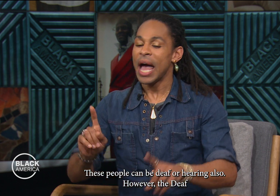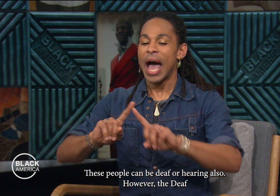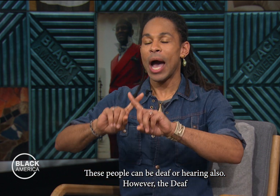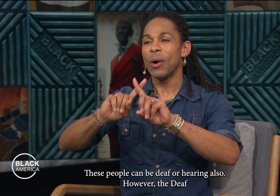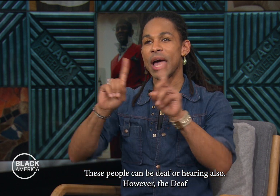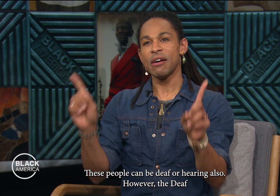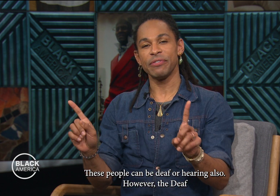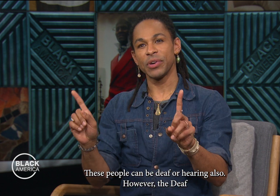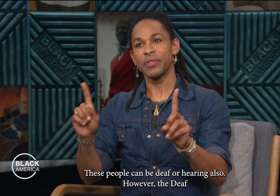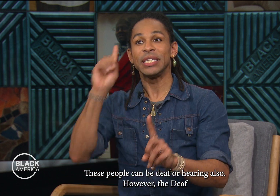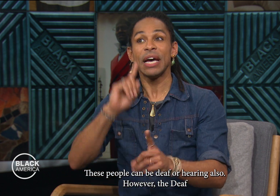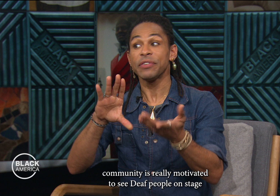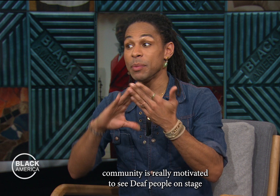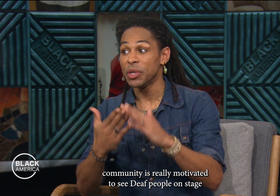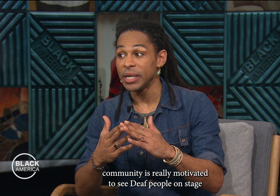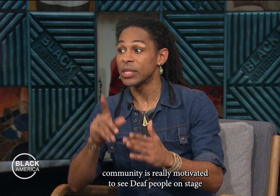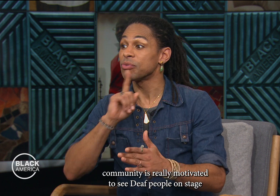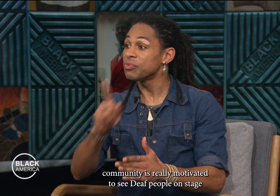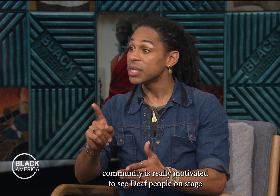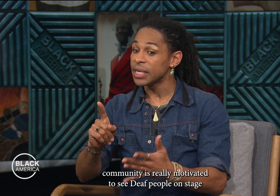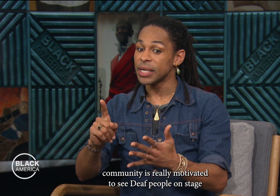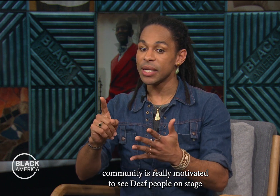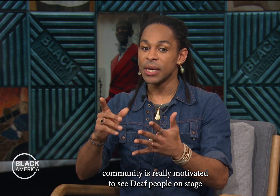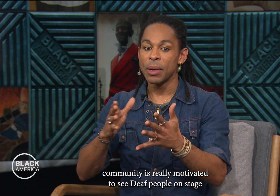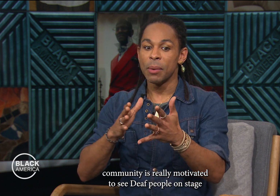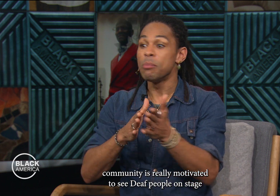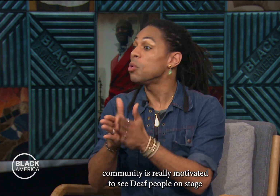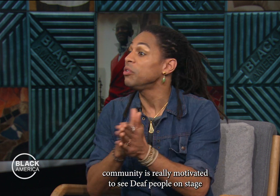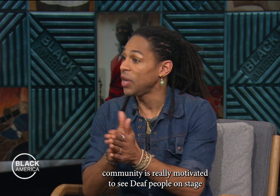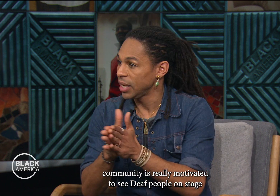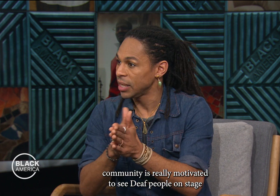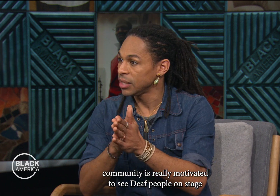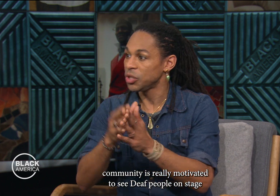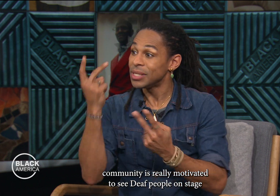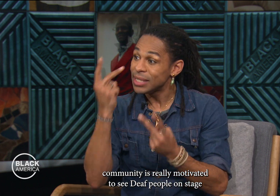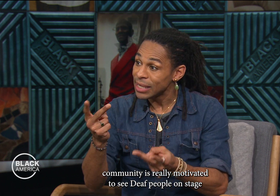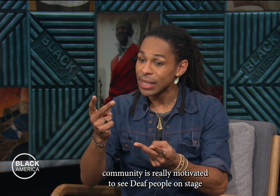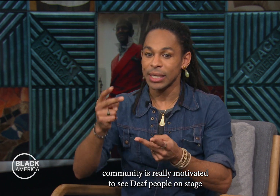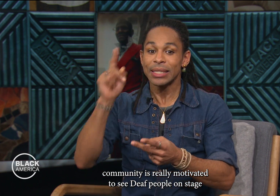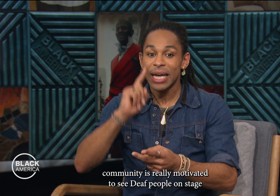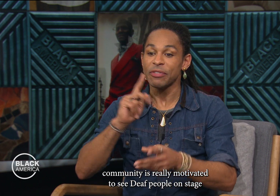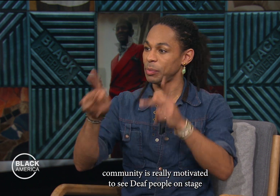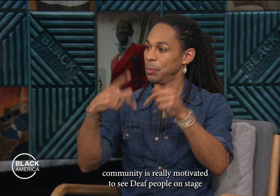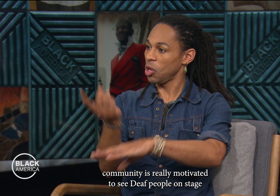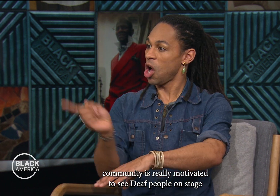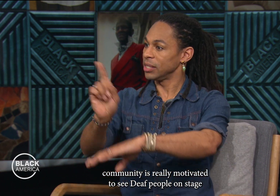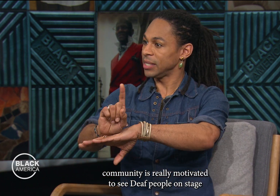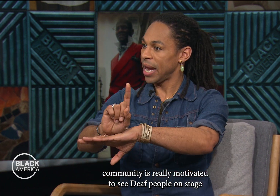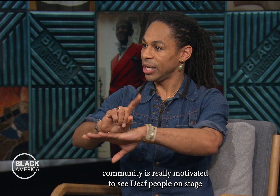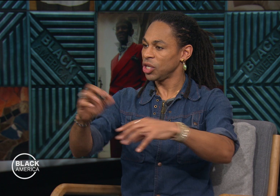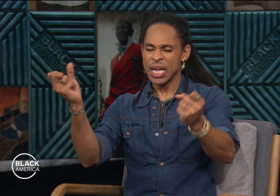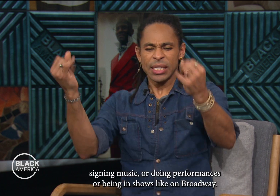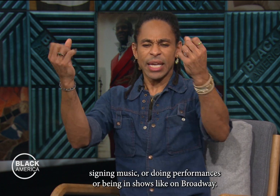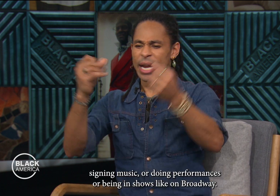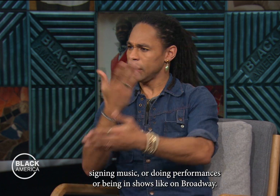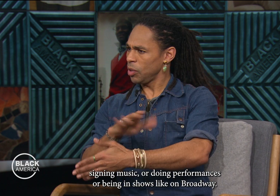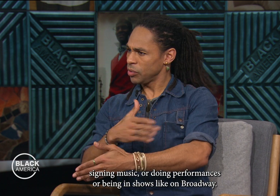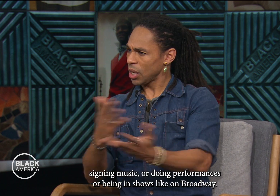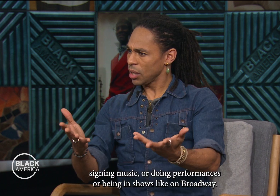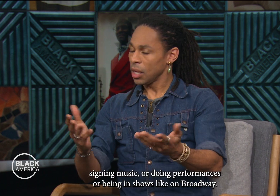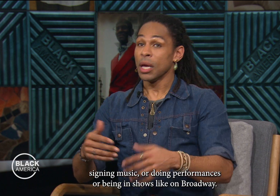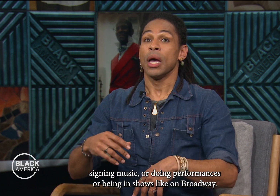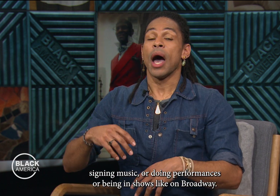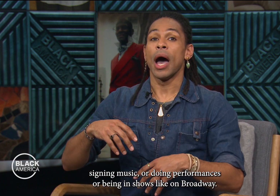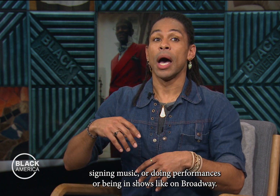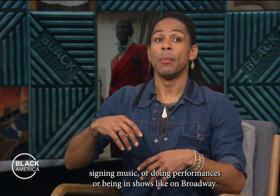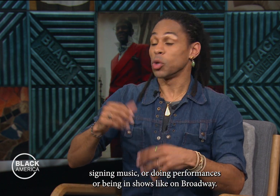also. However, the deaf community is really motivated to see deaf people on stage signing